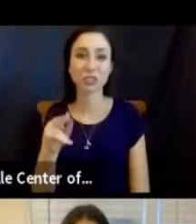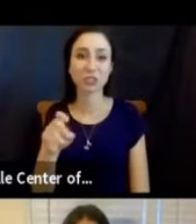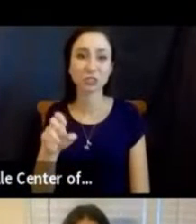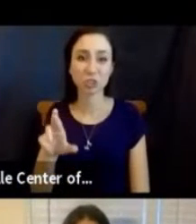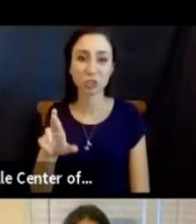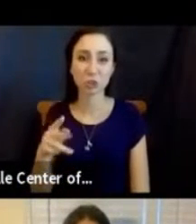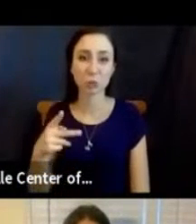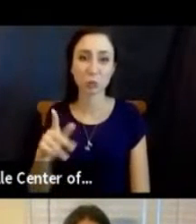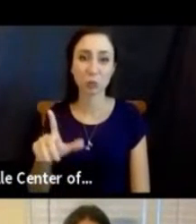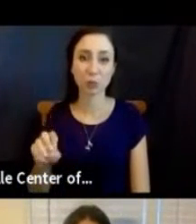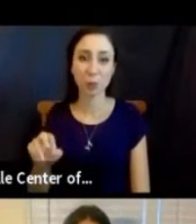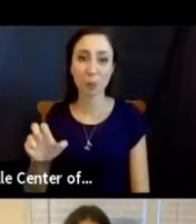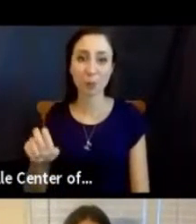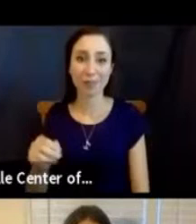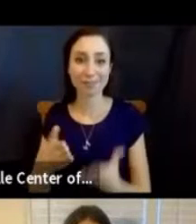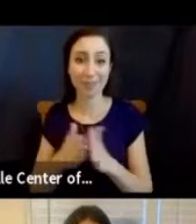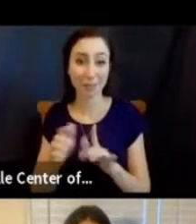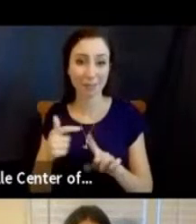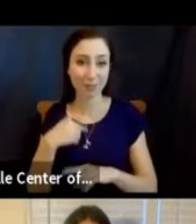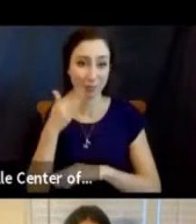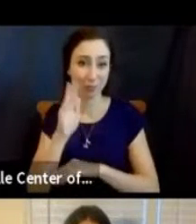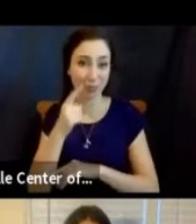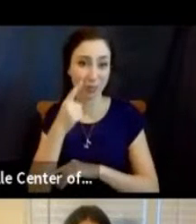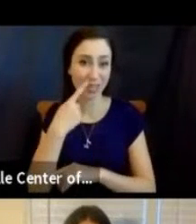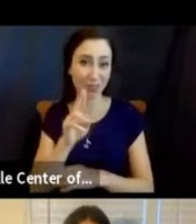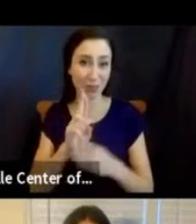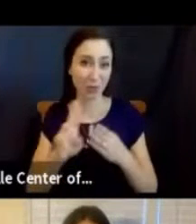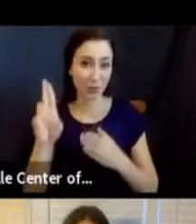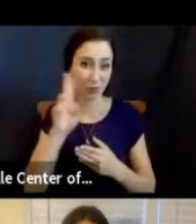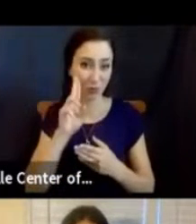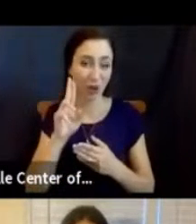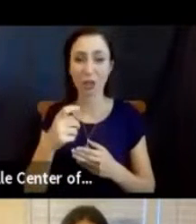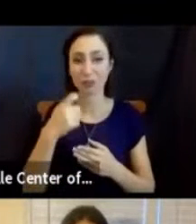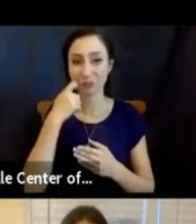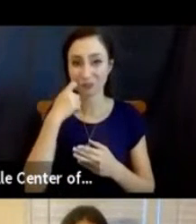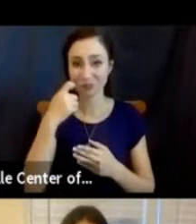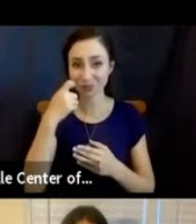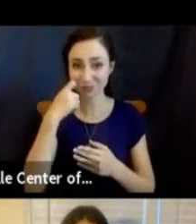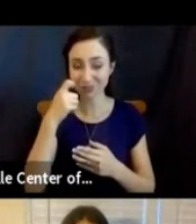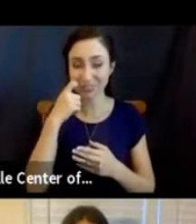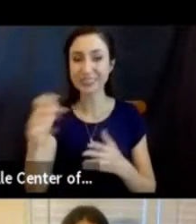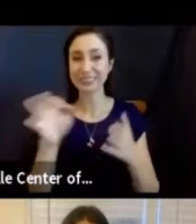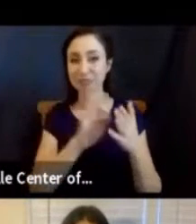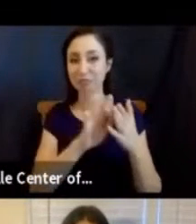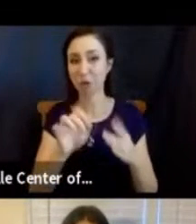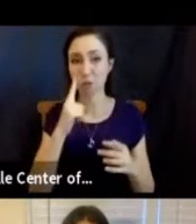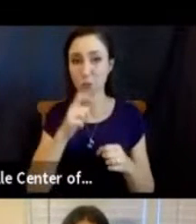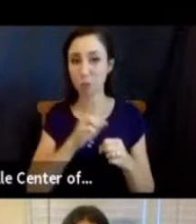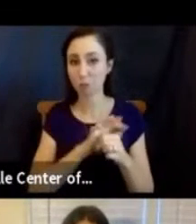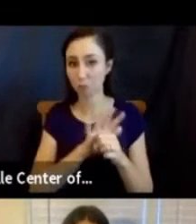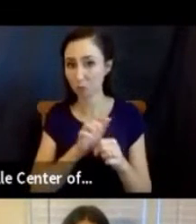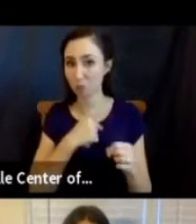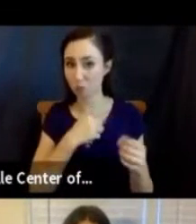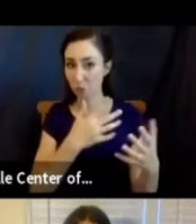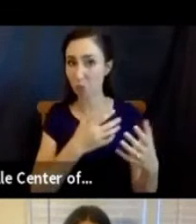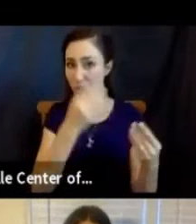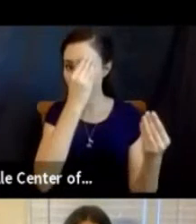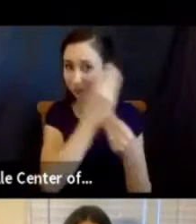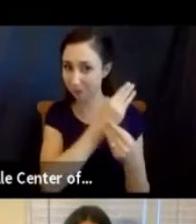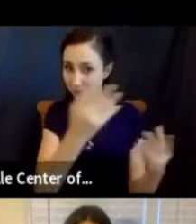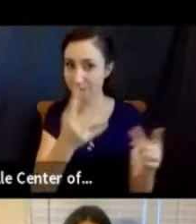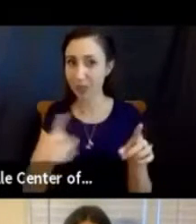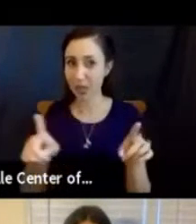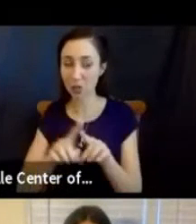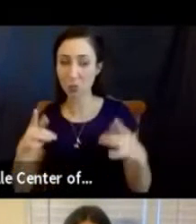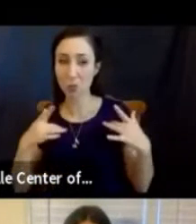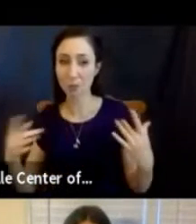university this evening. First, I'd like to start with our most recent campus case counts, and then update you on recently